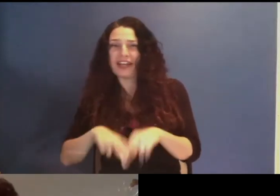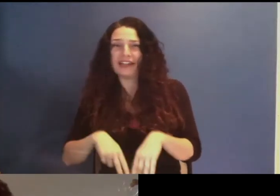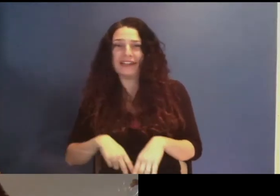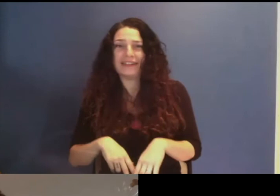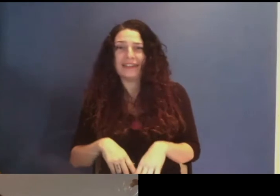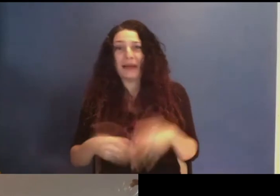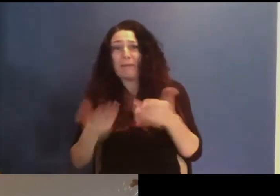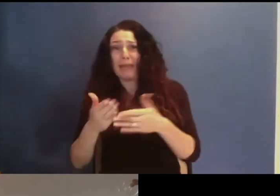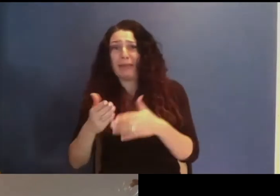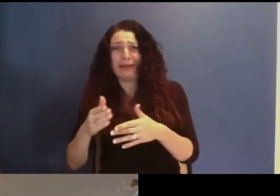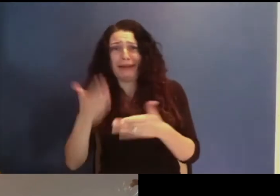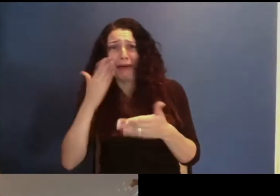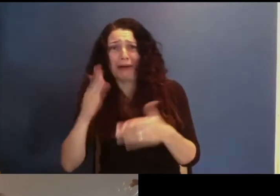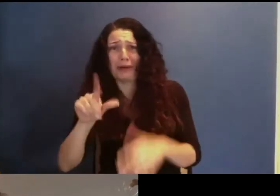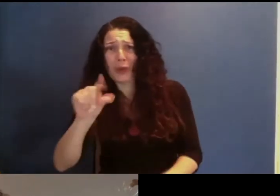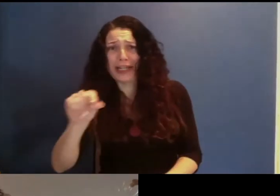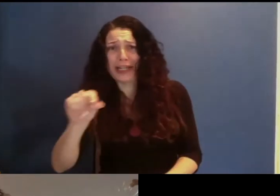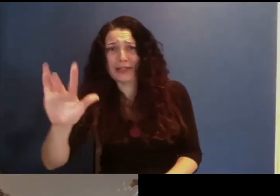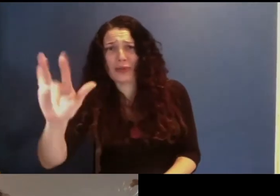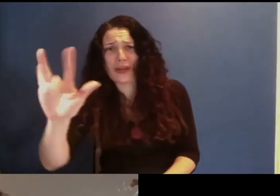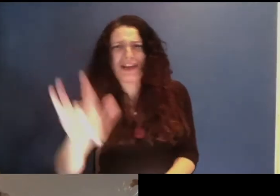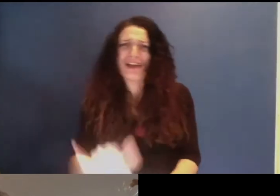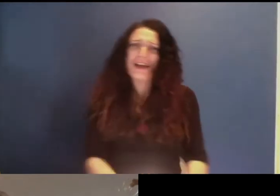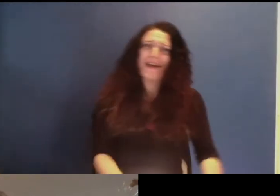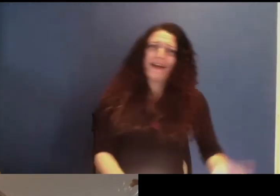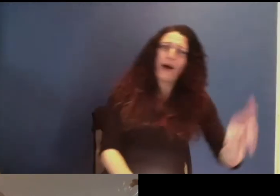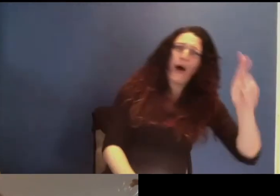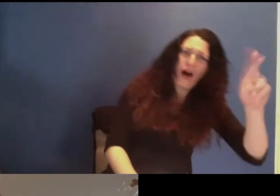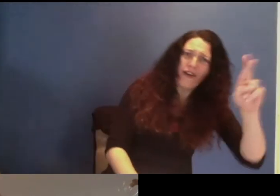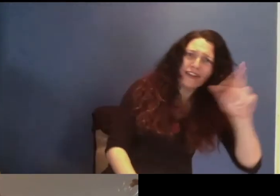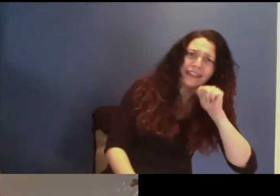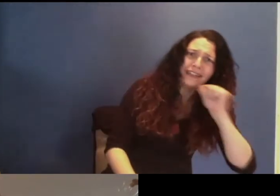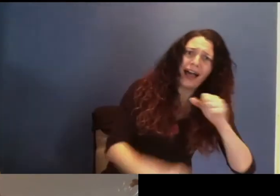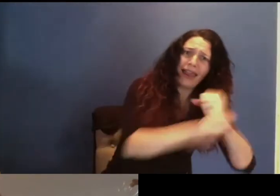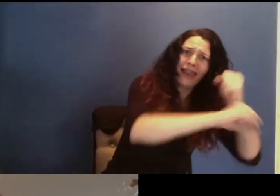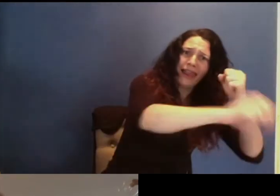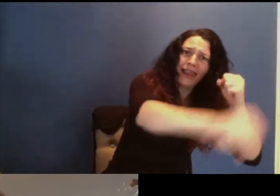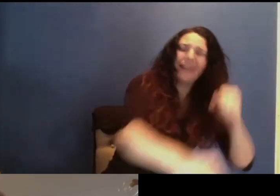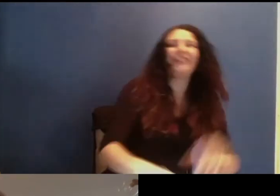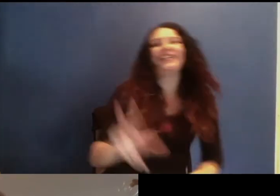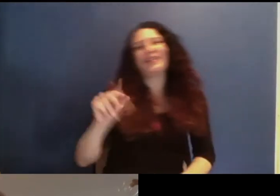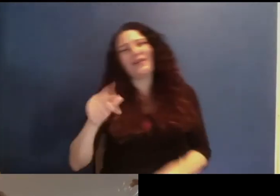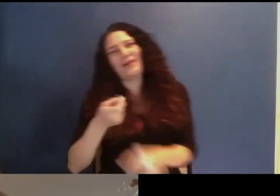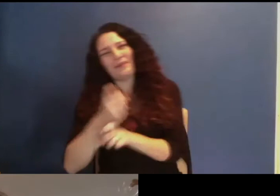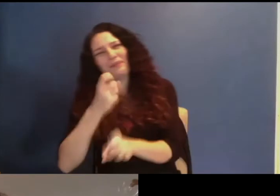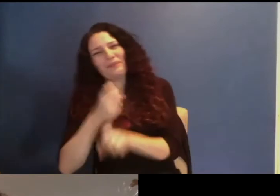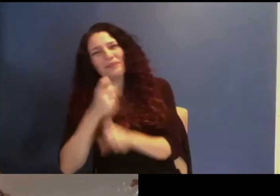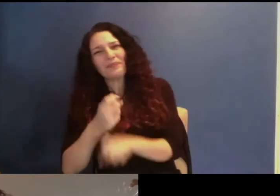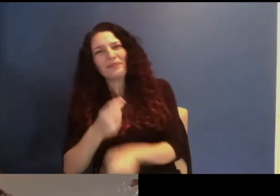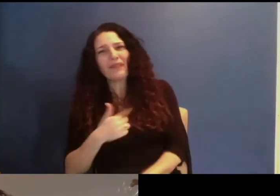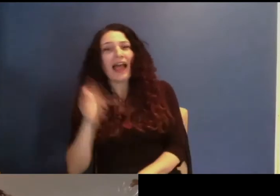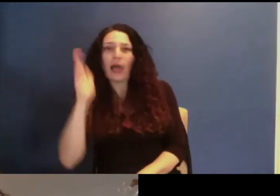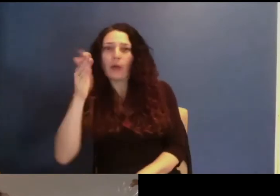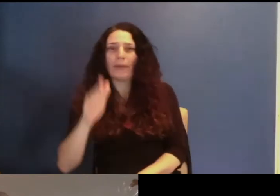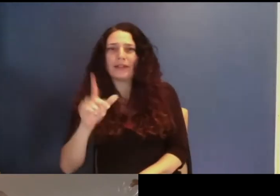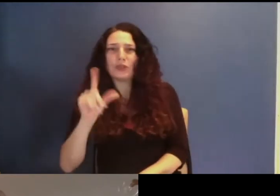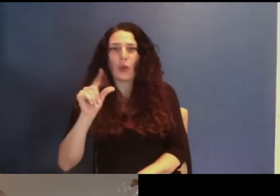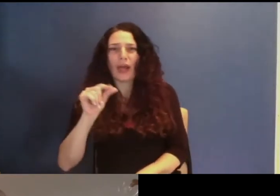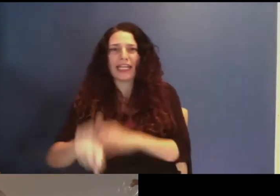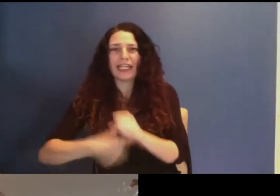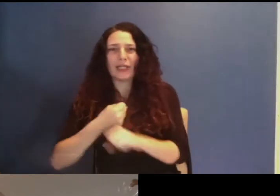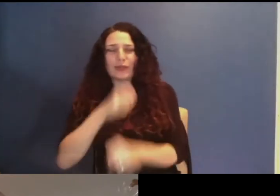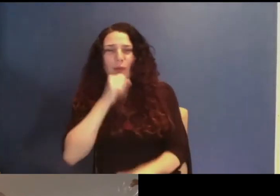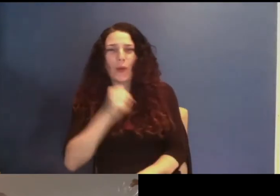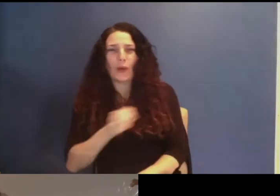I we'll know, see. I know, but I'm just gonna like, I'm gonna show up to the back half of the season like 20 years older, like dark circles under my